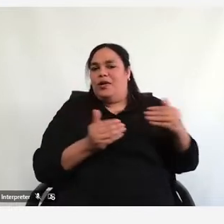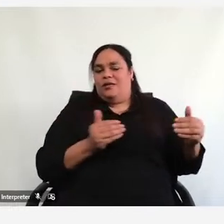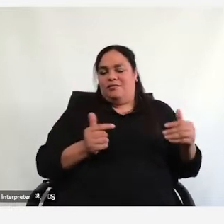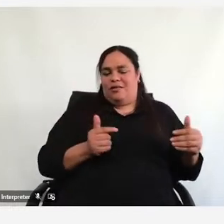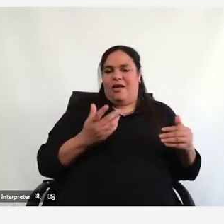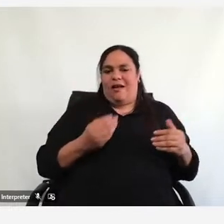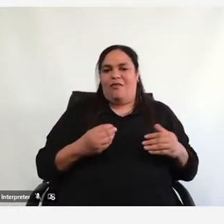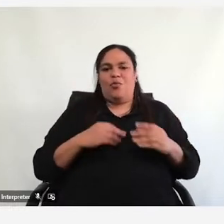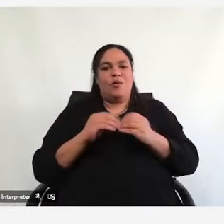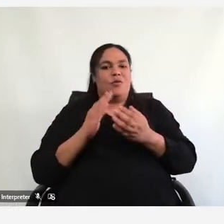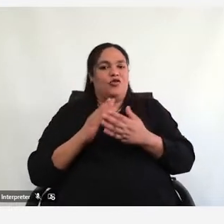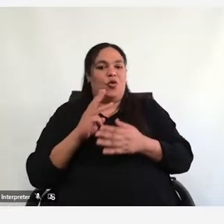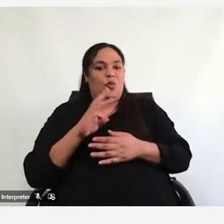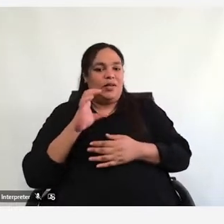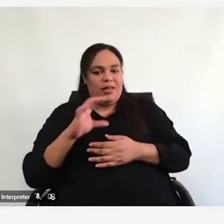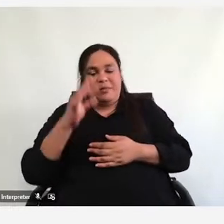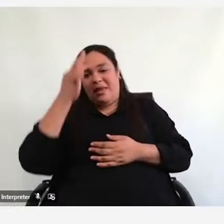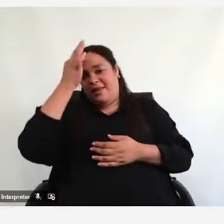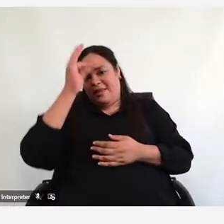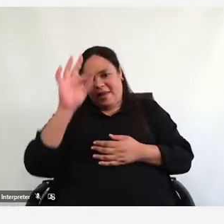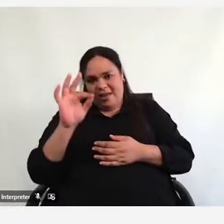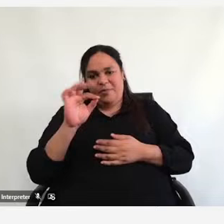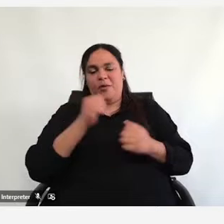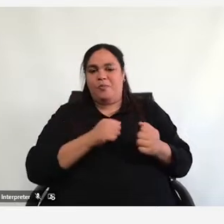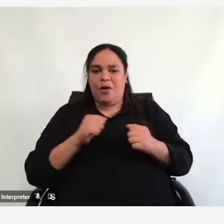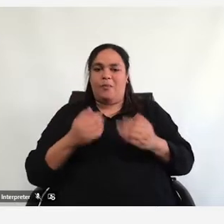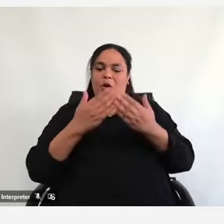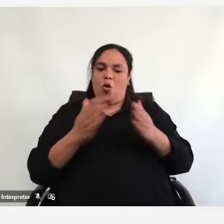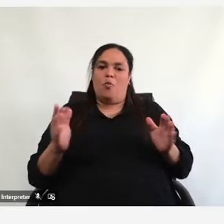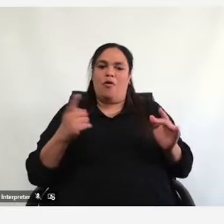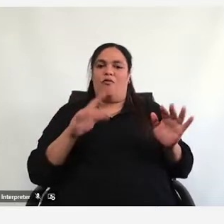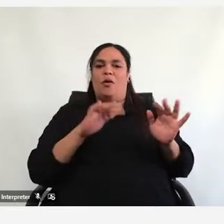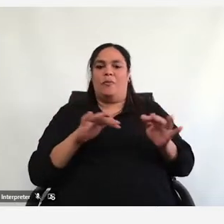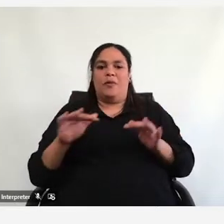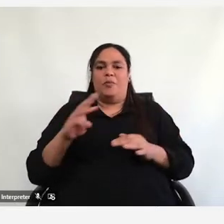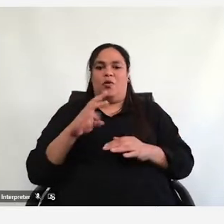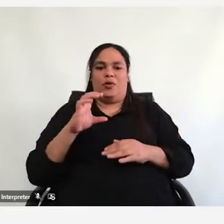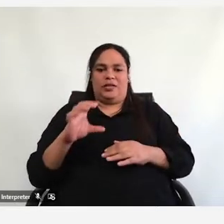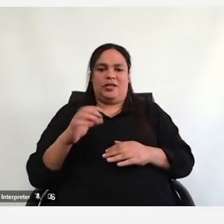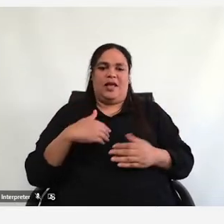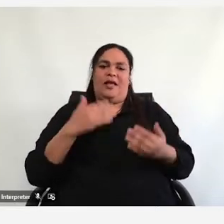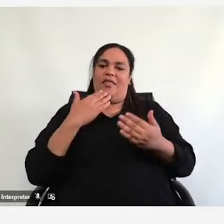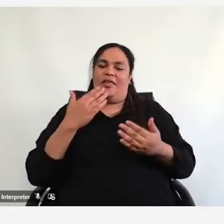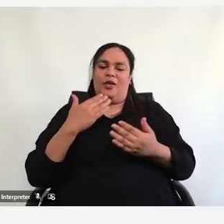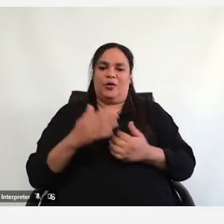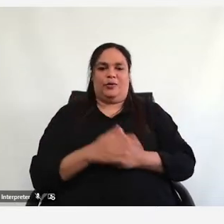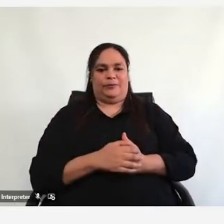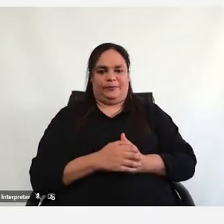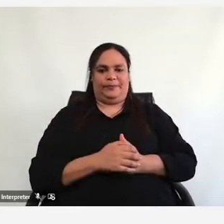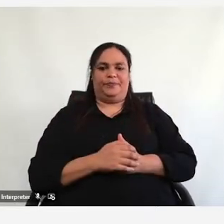will make sure that the Western Cape government remains open for the people of the Western Cape. I thank you.